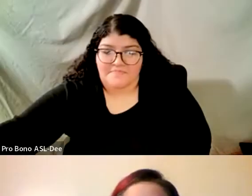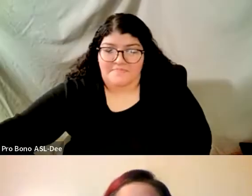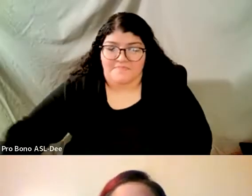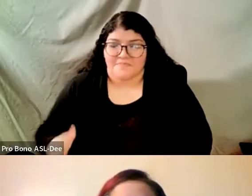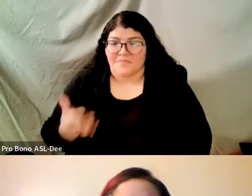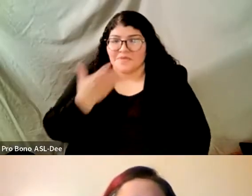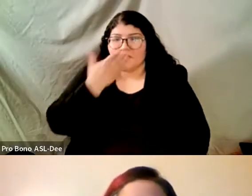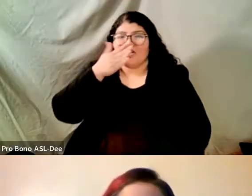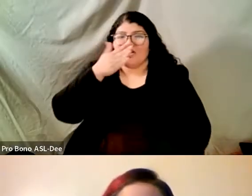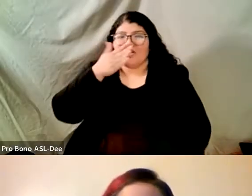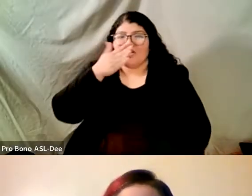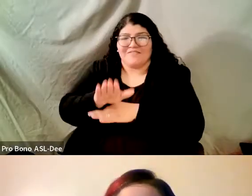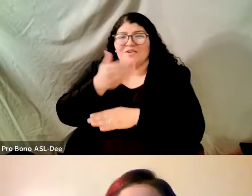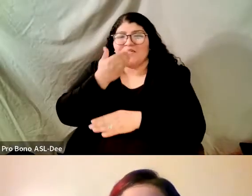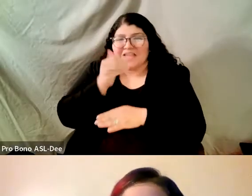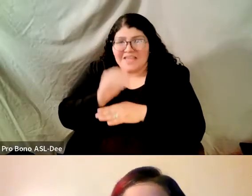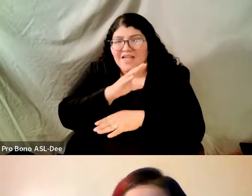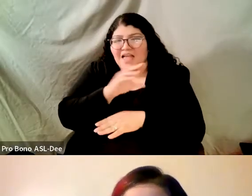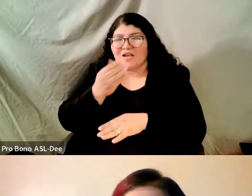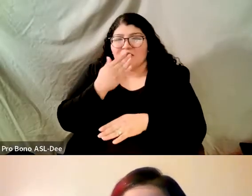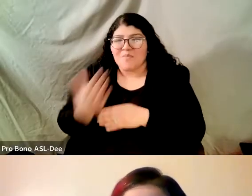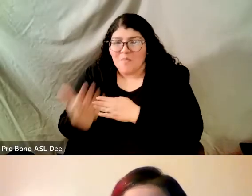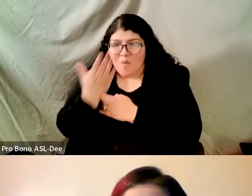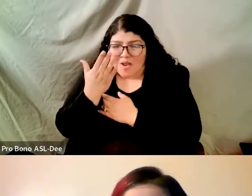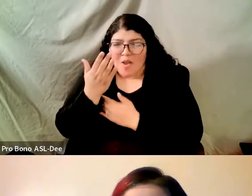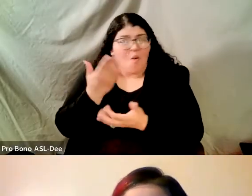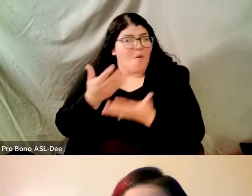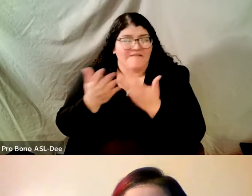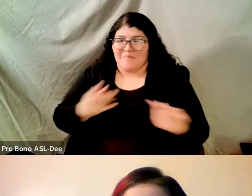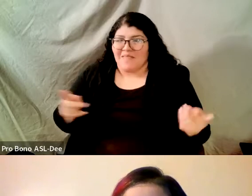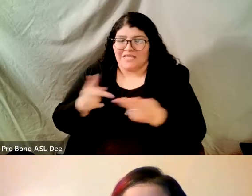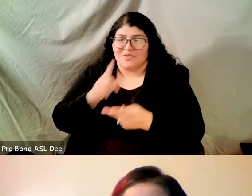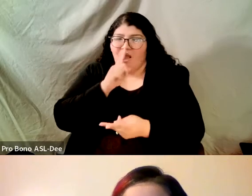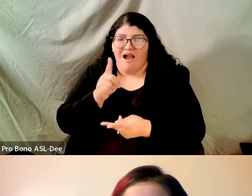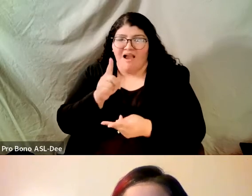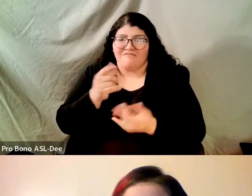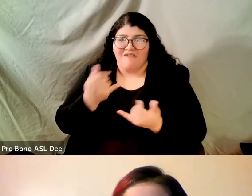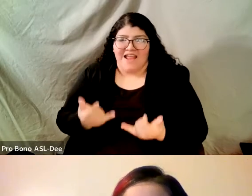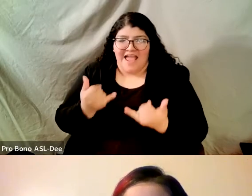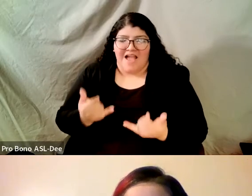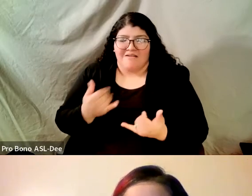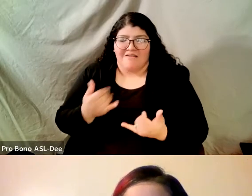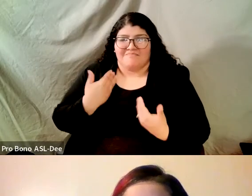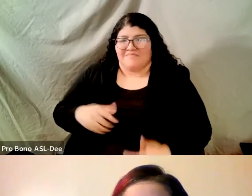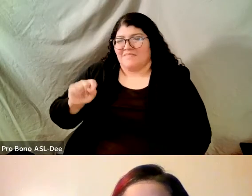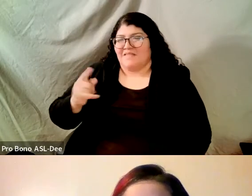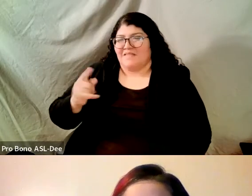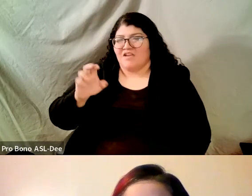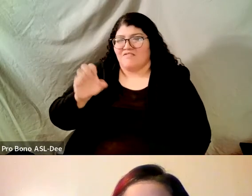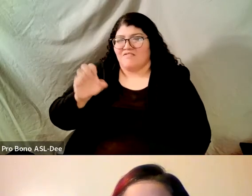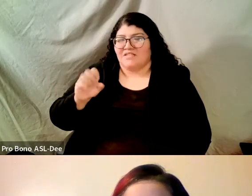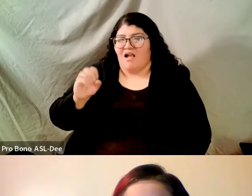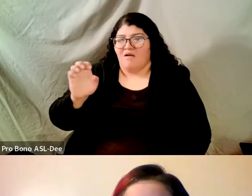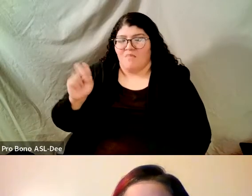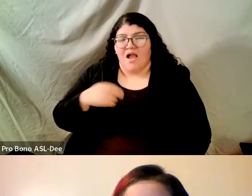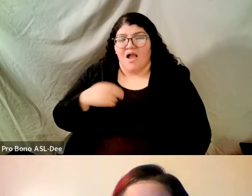Good afternoon, good evening, good morning to you wherever you are in the world. I am Tigress Osborne. I'm the chair of the board of the